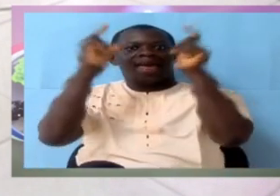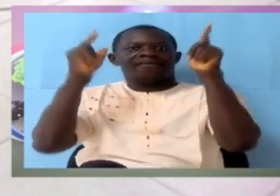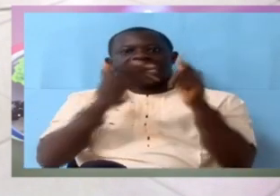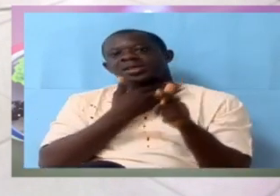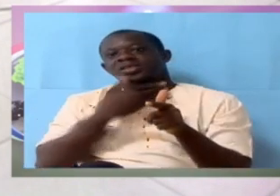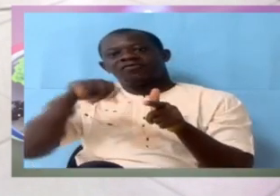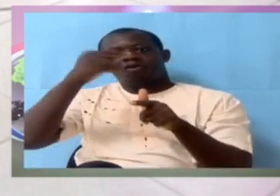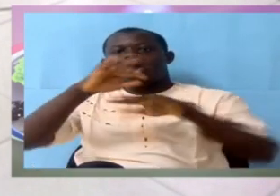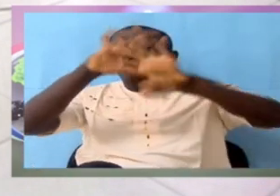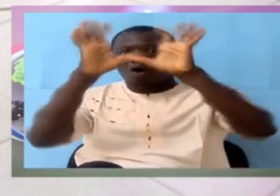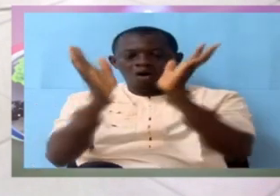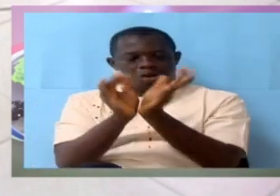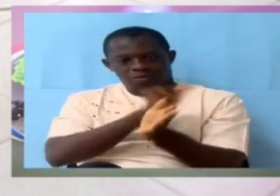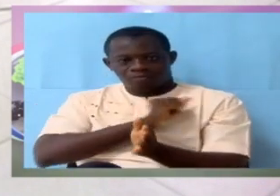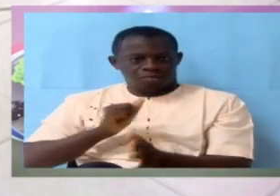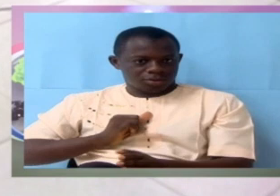us.